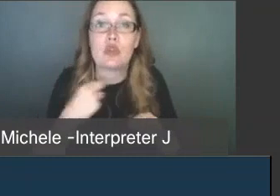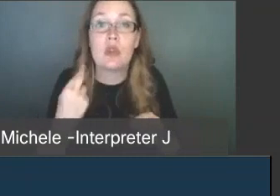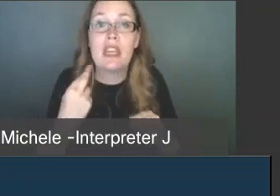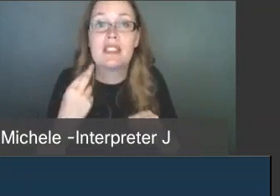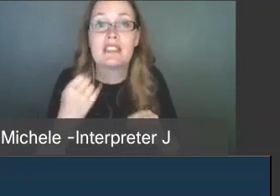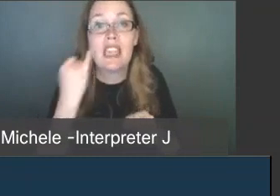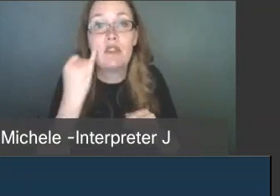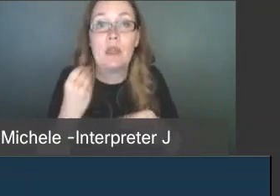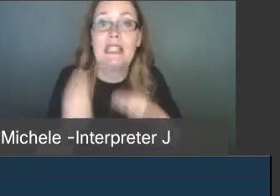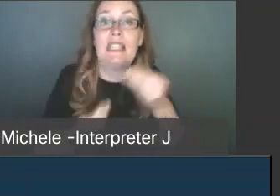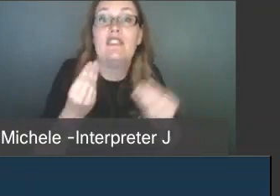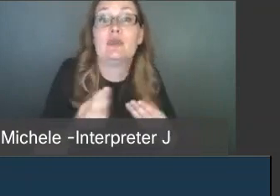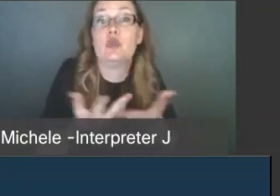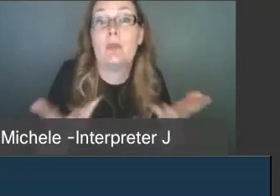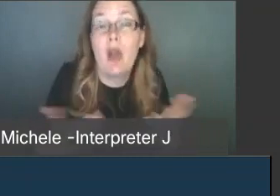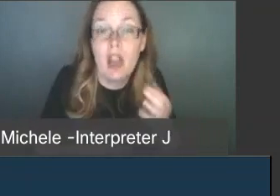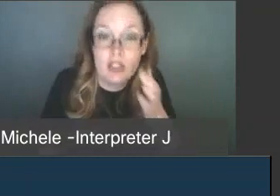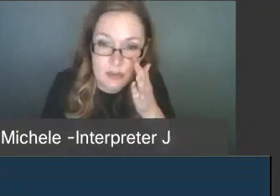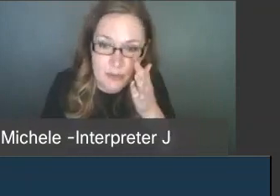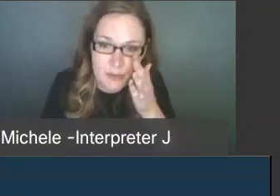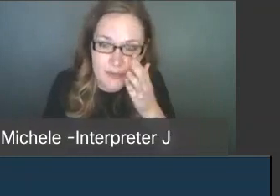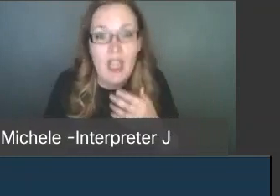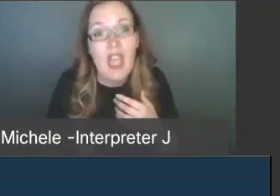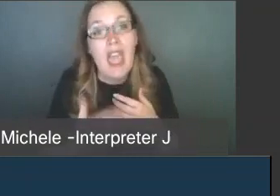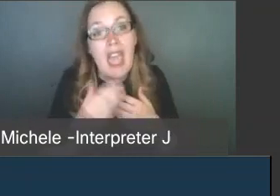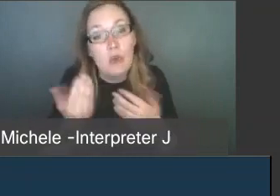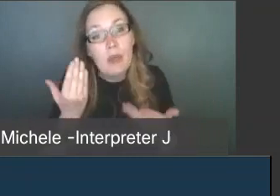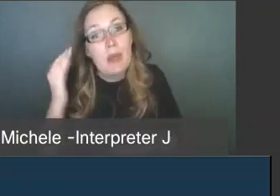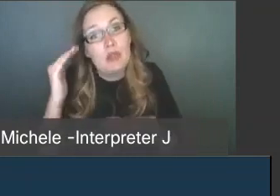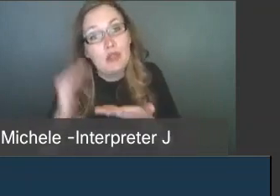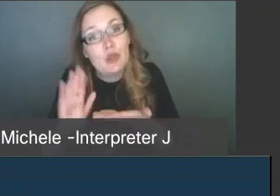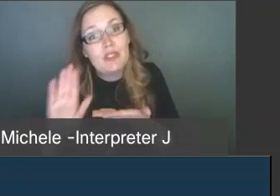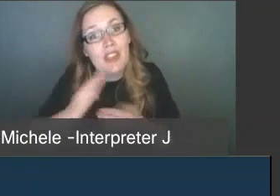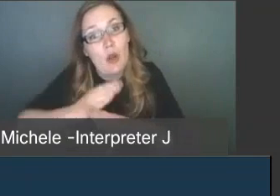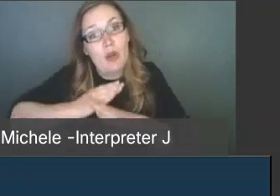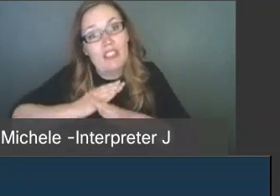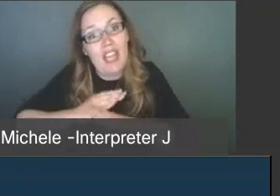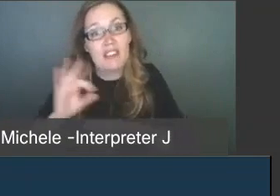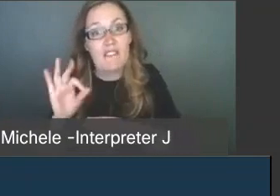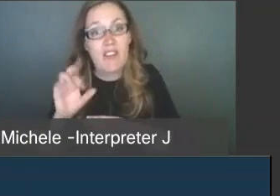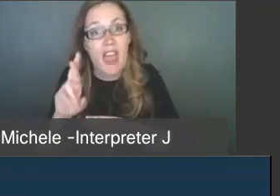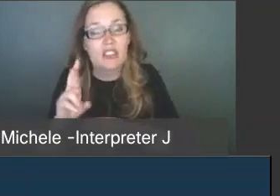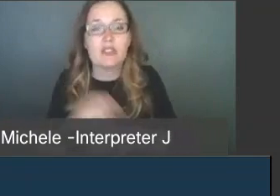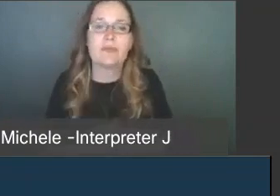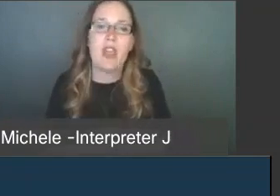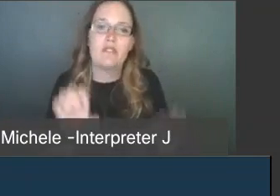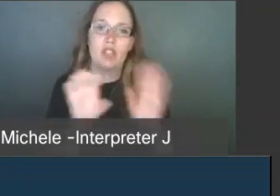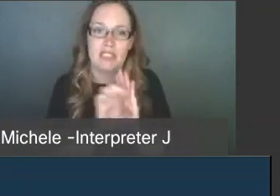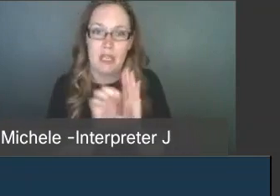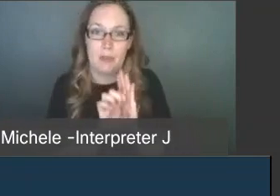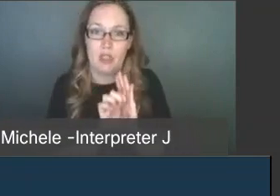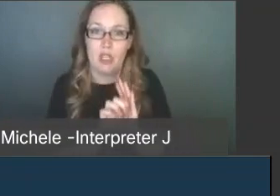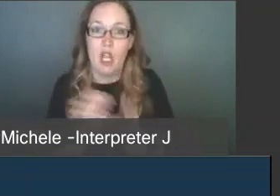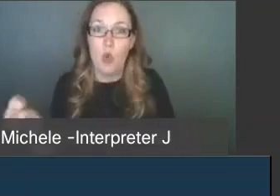potentially reduce what naturally occurring protective factors they might have. So if we're moving somebody, for example, into a high